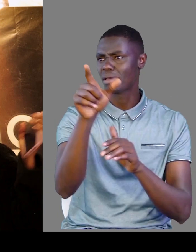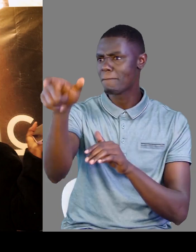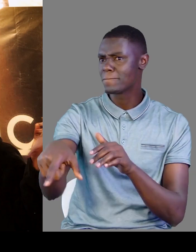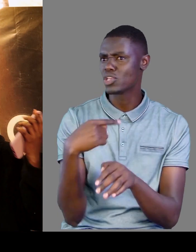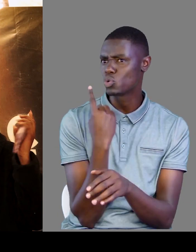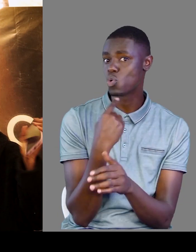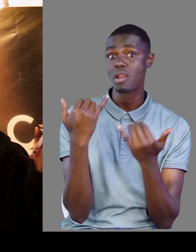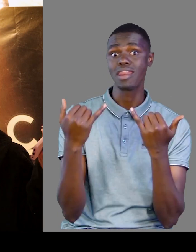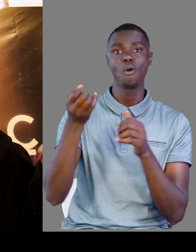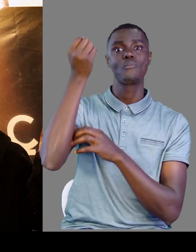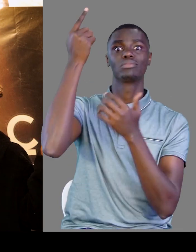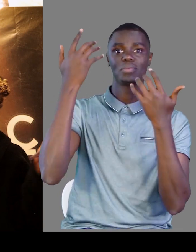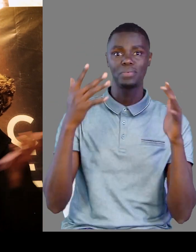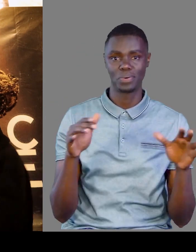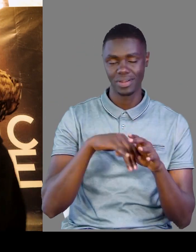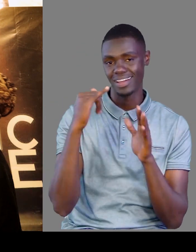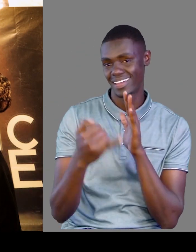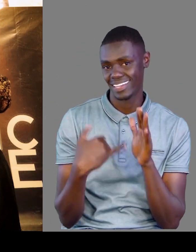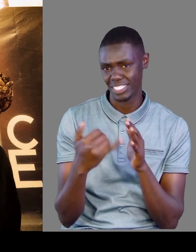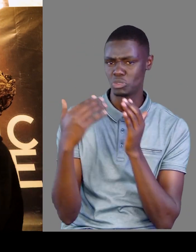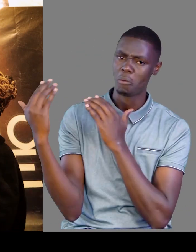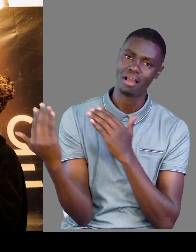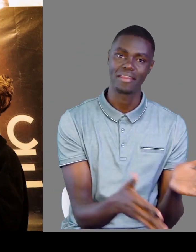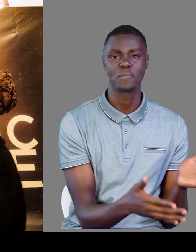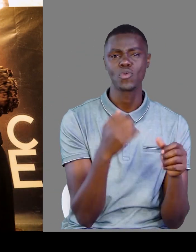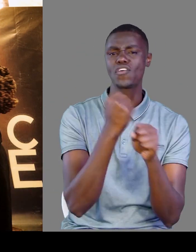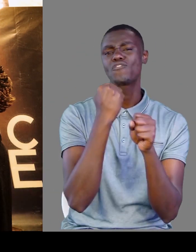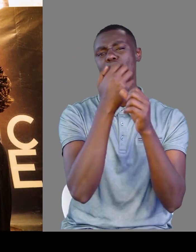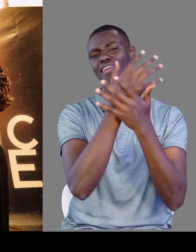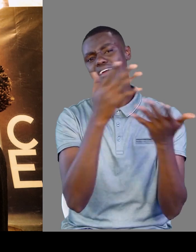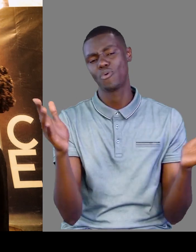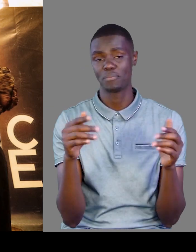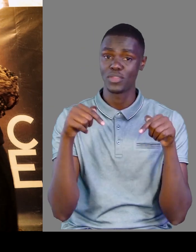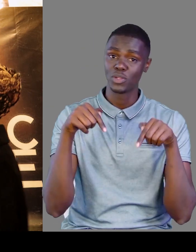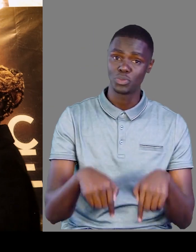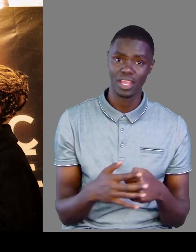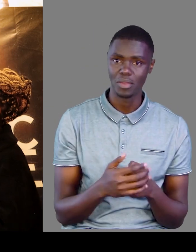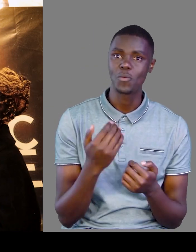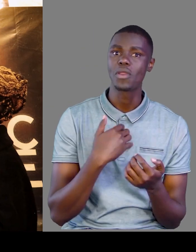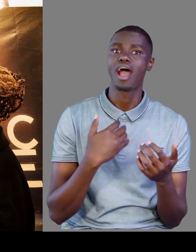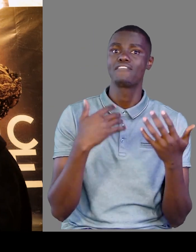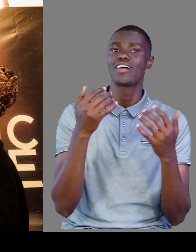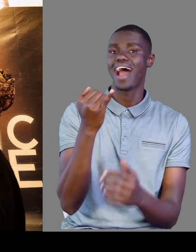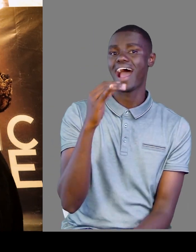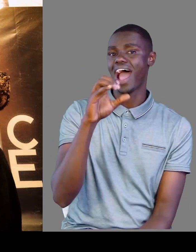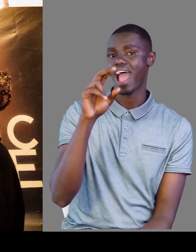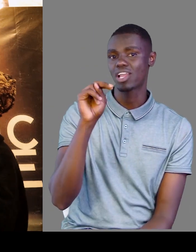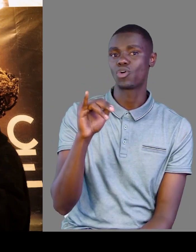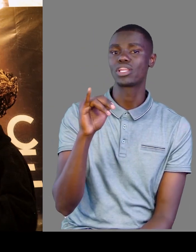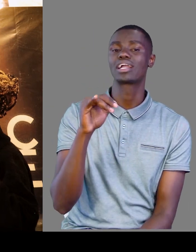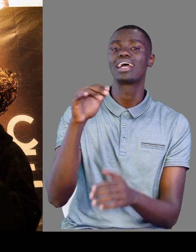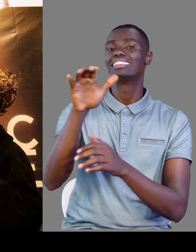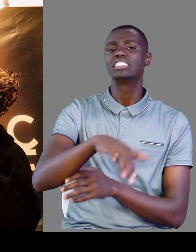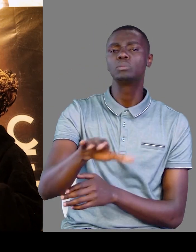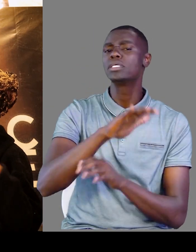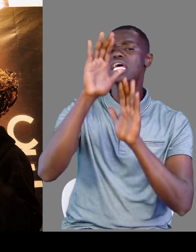you've gotten to know industry, karibu yote, you've worked everywhere. So tell us, today we are at the iconic space. Why was it important for you to come to